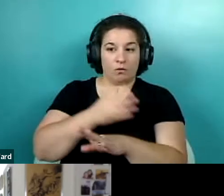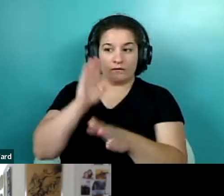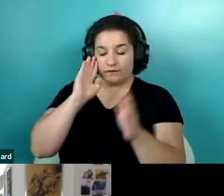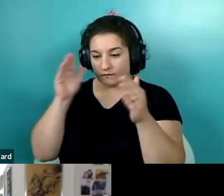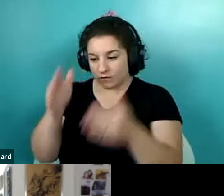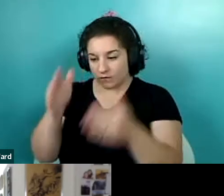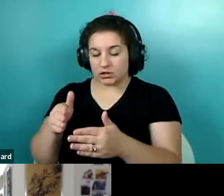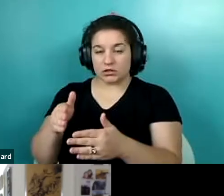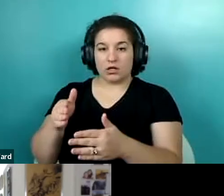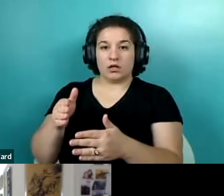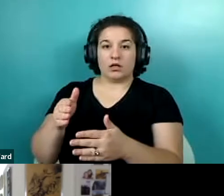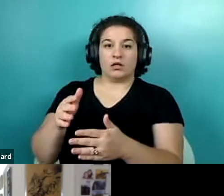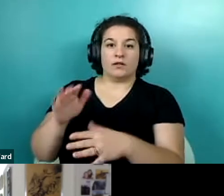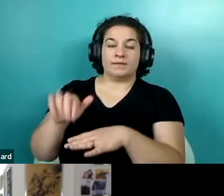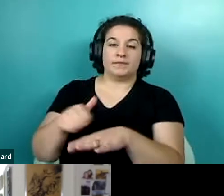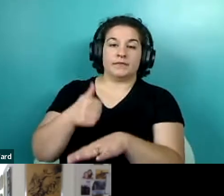setting up